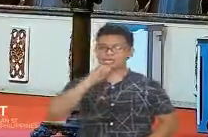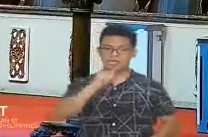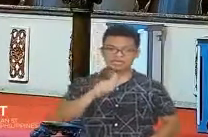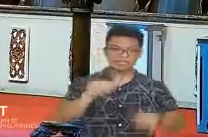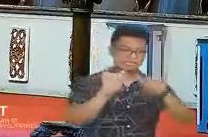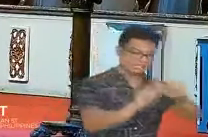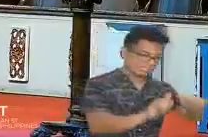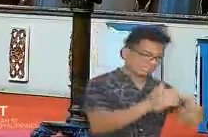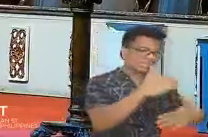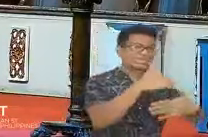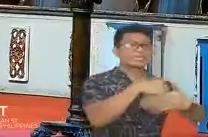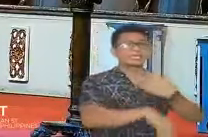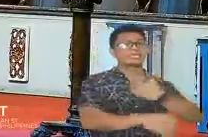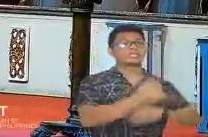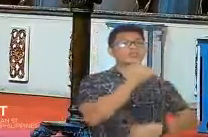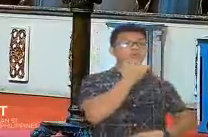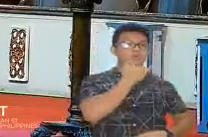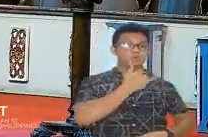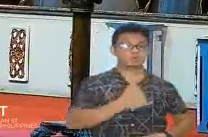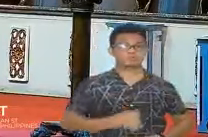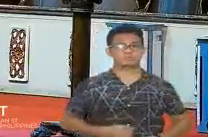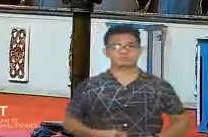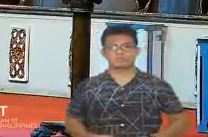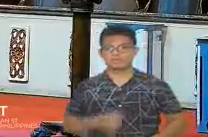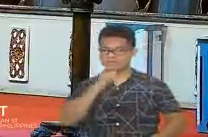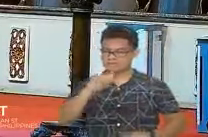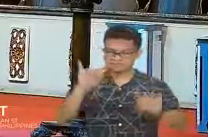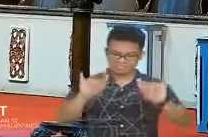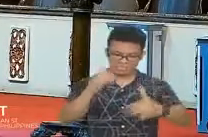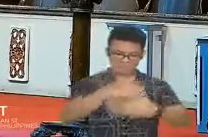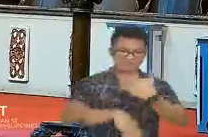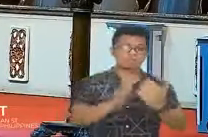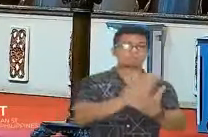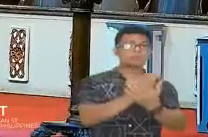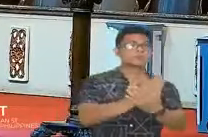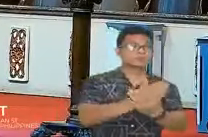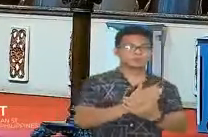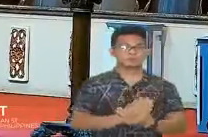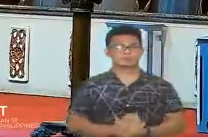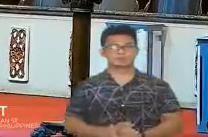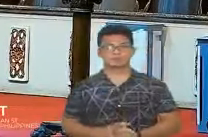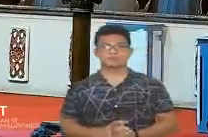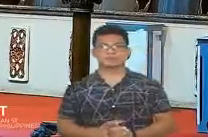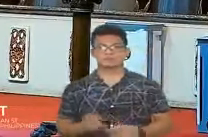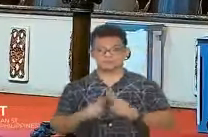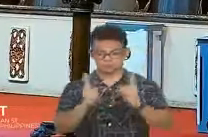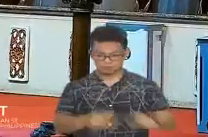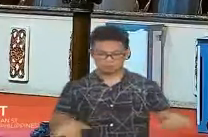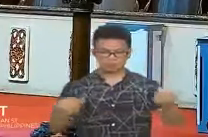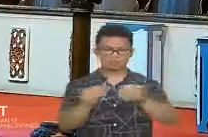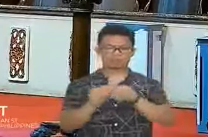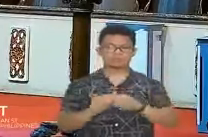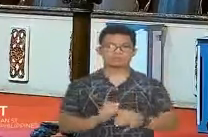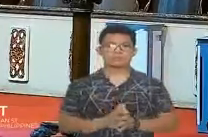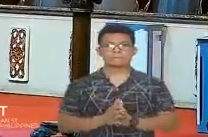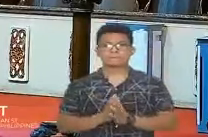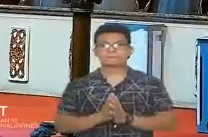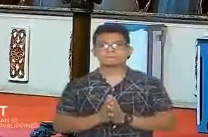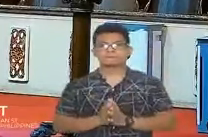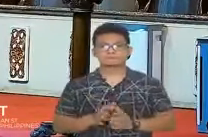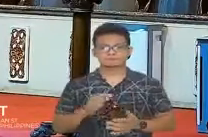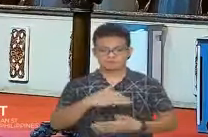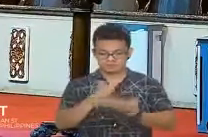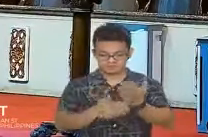allow ourselves to be dominated by the world and all the wickedness of the world and all the things like that. Usahay kini mga